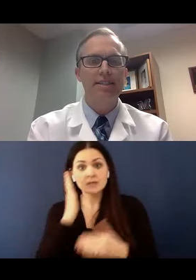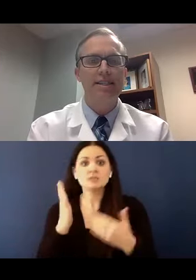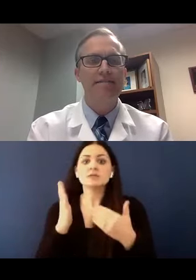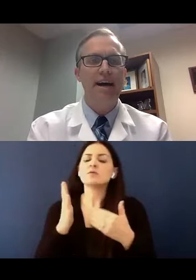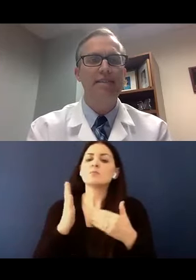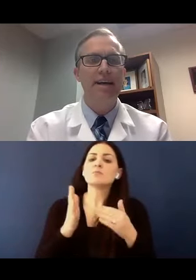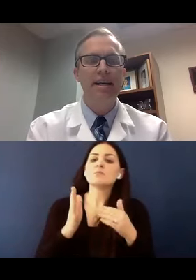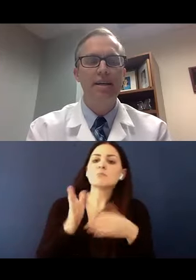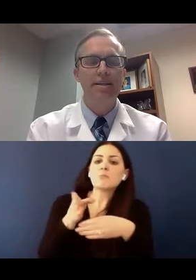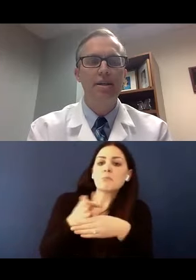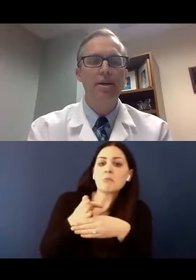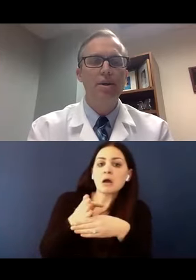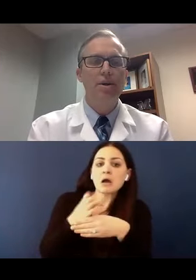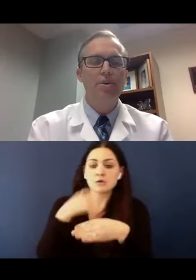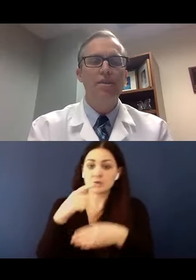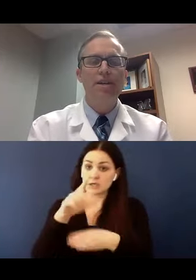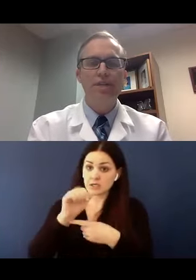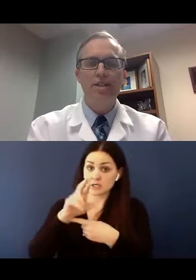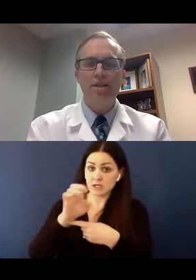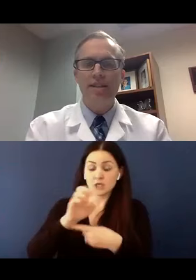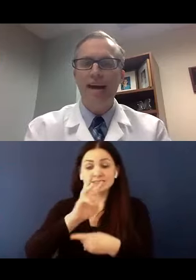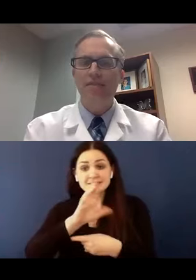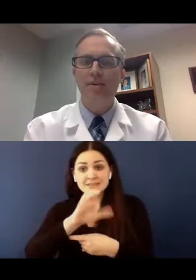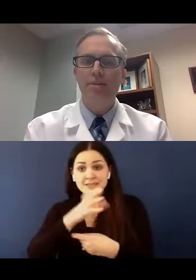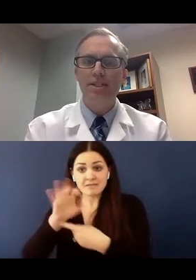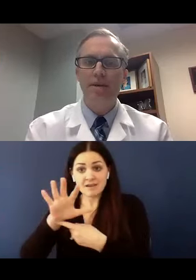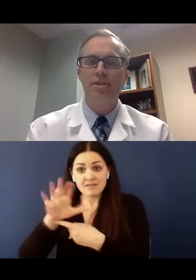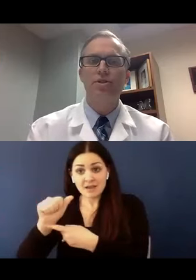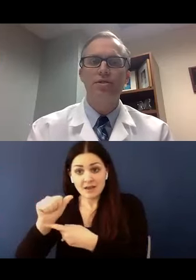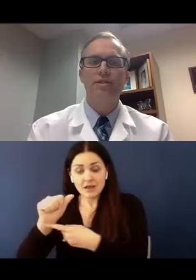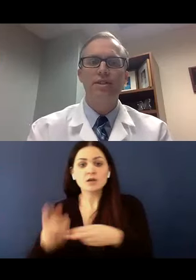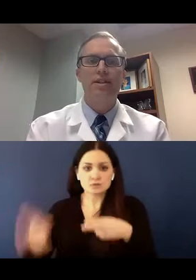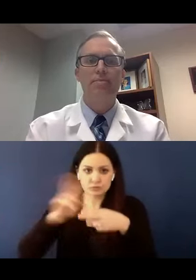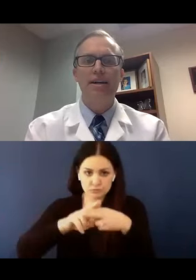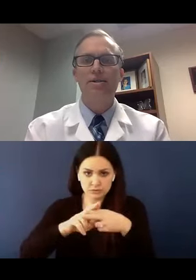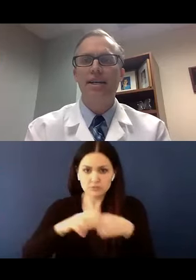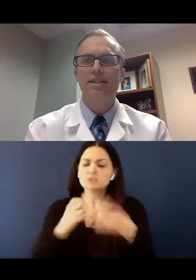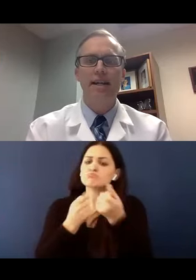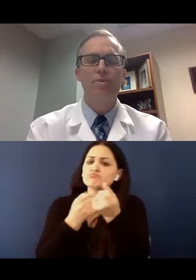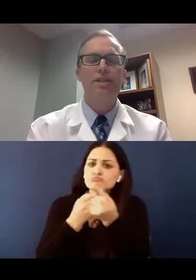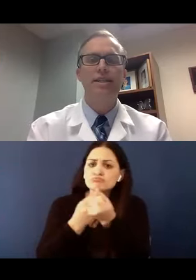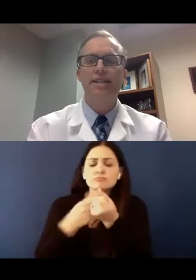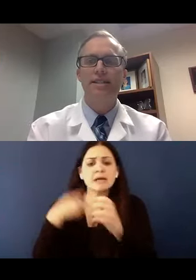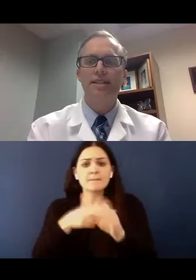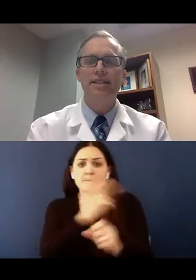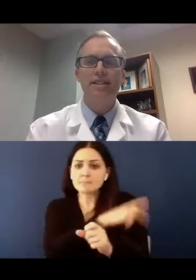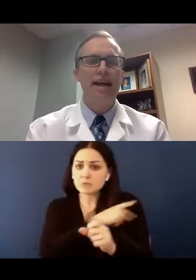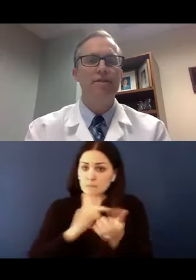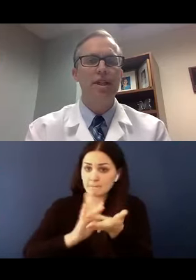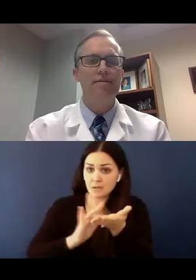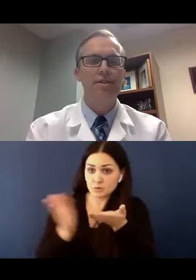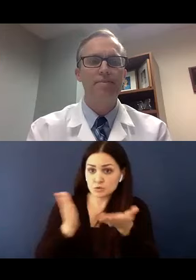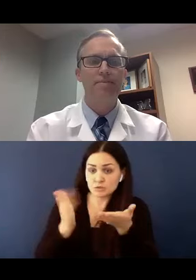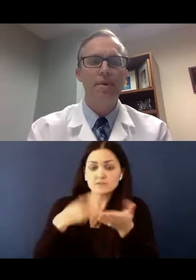on 6C and 5A. We've increased our staffing for inpatient medical services as our medical census now routinely exceeds